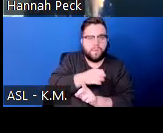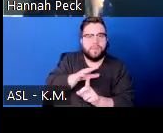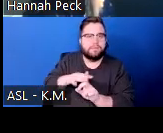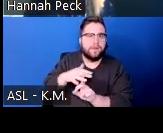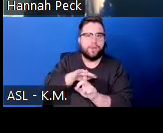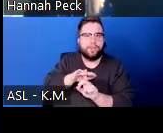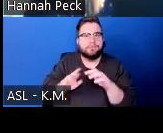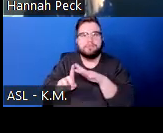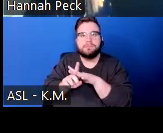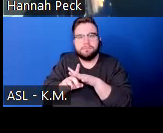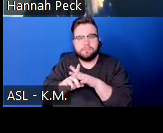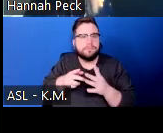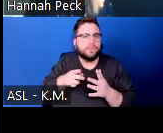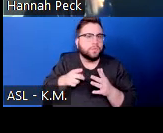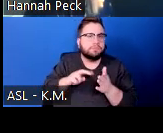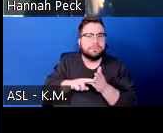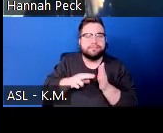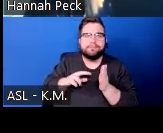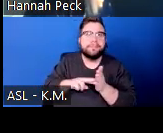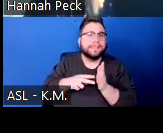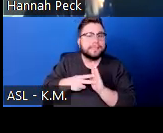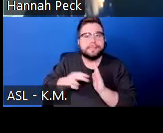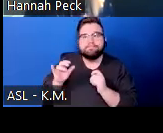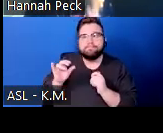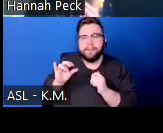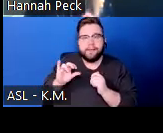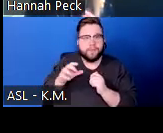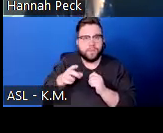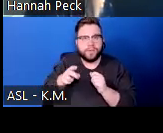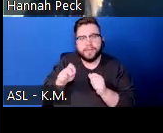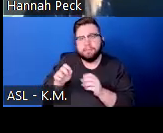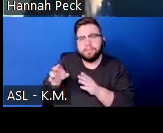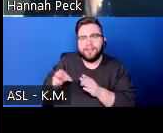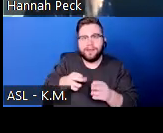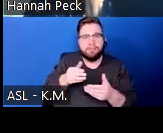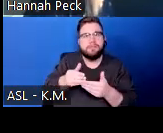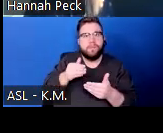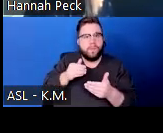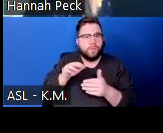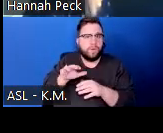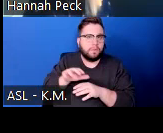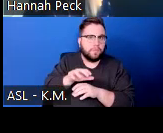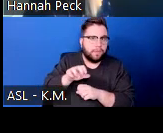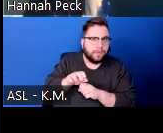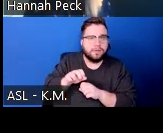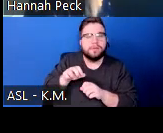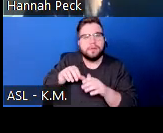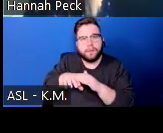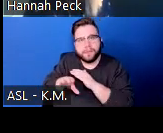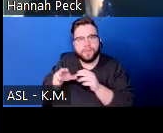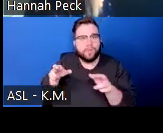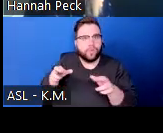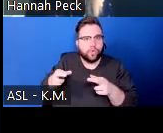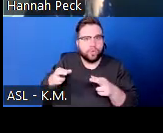environment. Think about planning prior to a session coming in. Are there changes that you can make for the